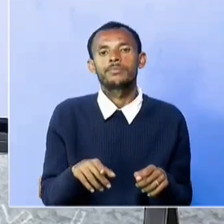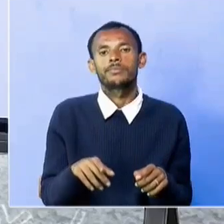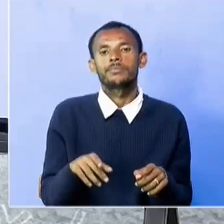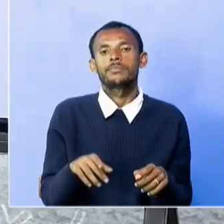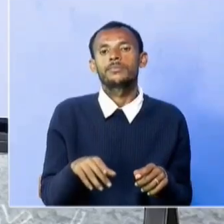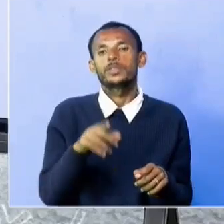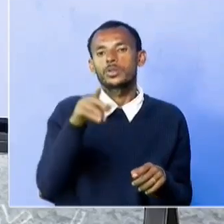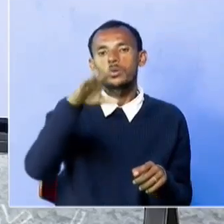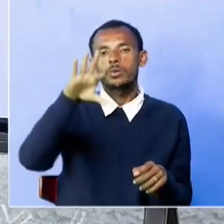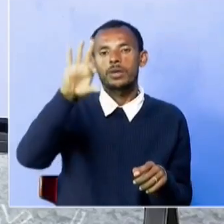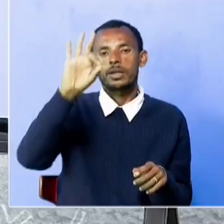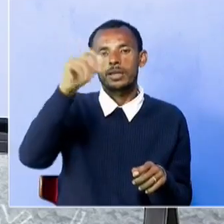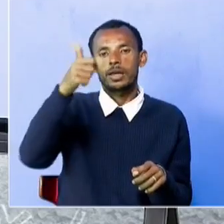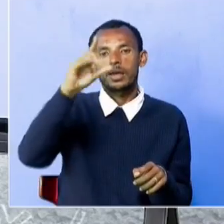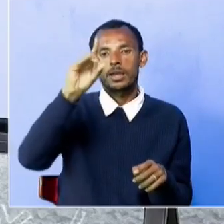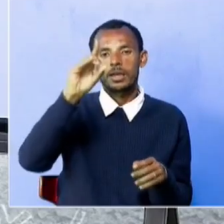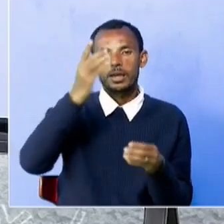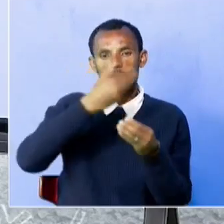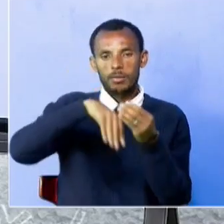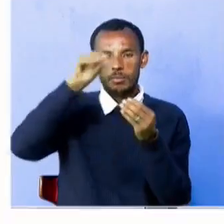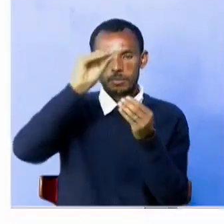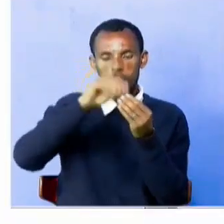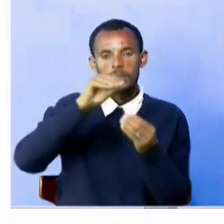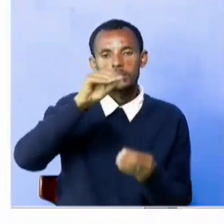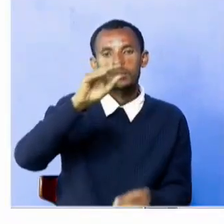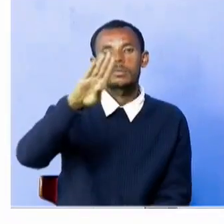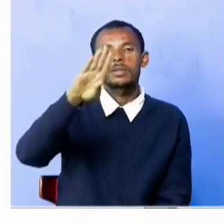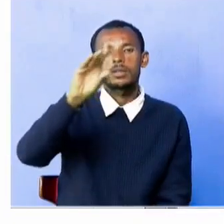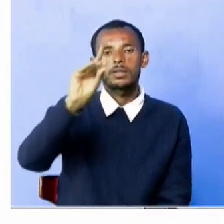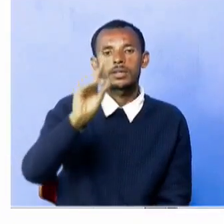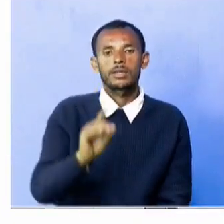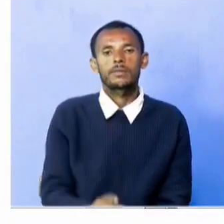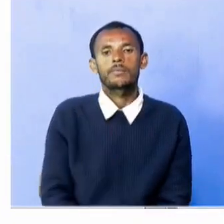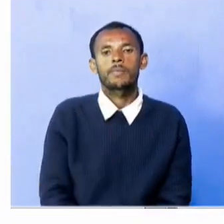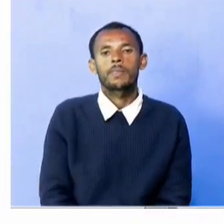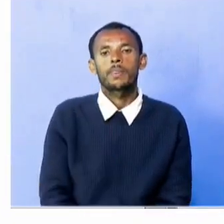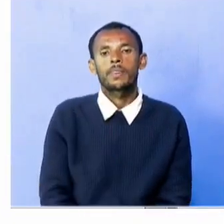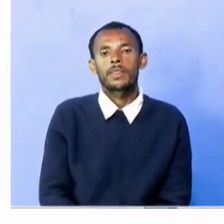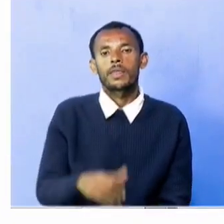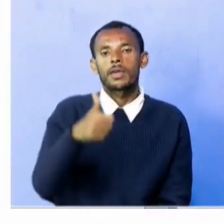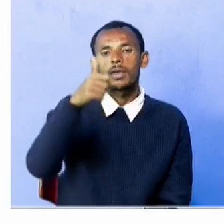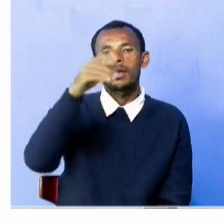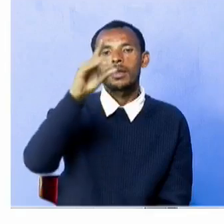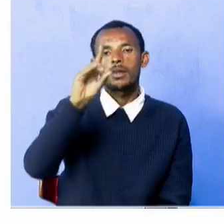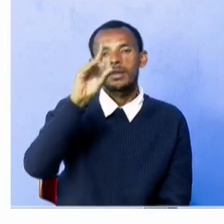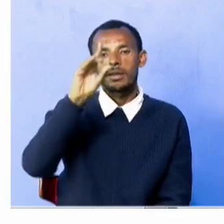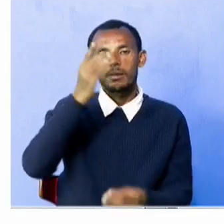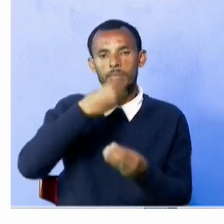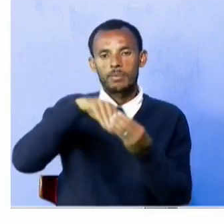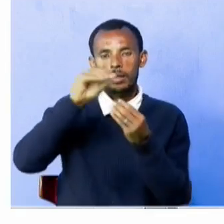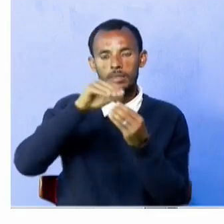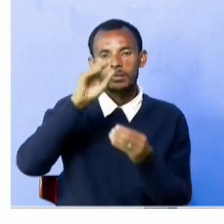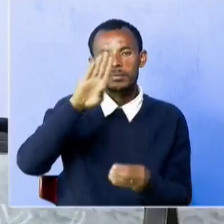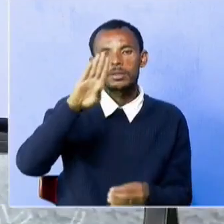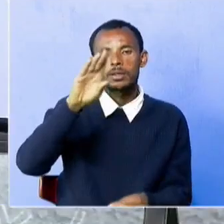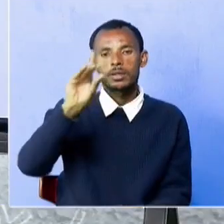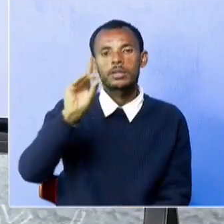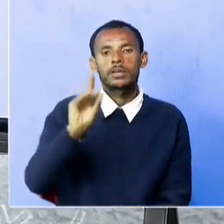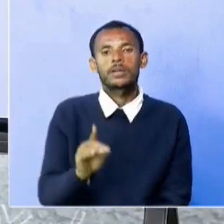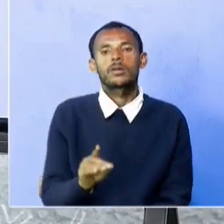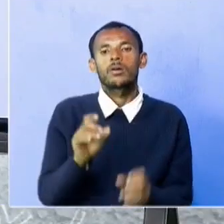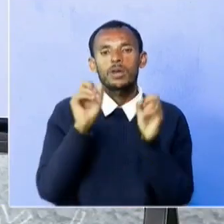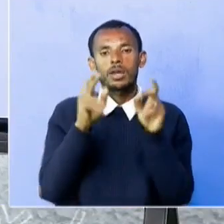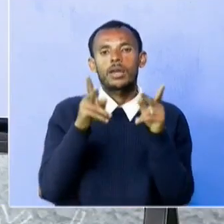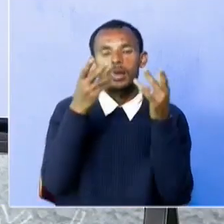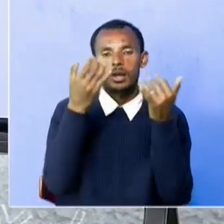you will get AD plus BD. So, AD plus BD. Okay,